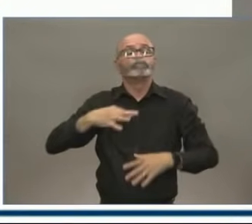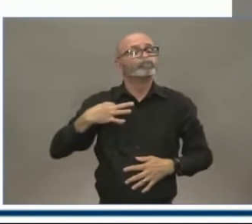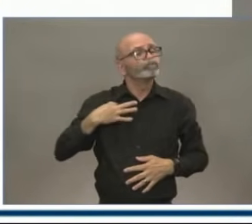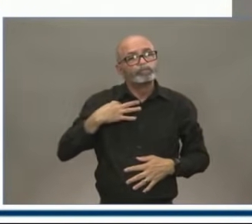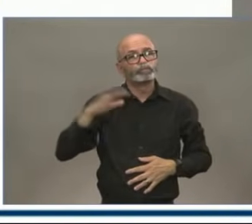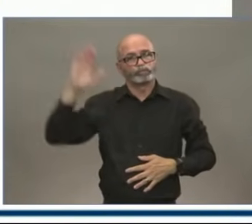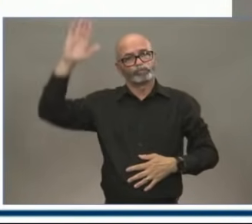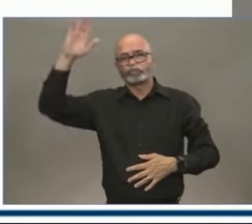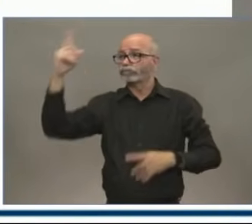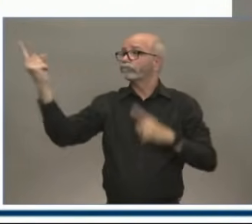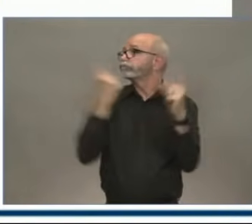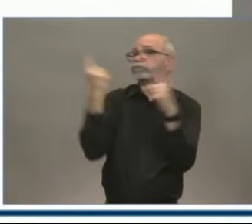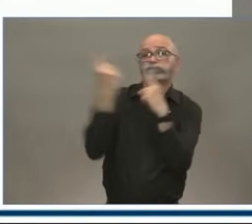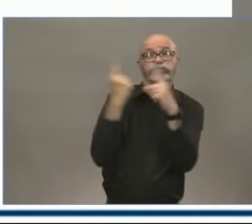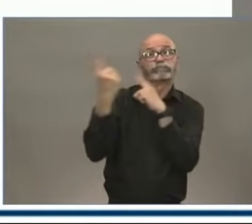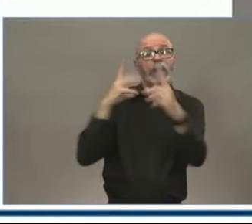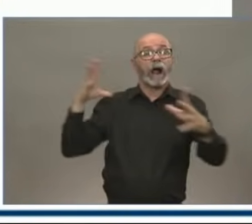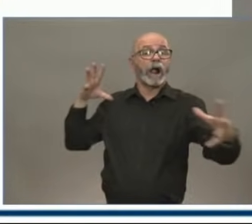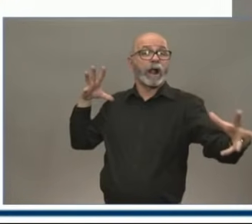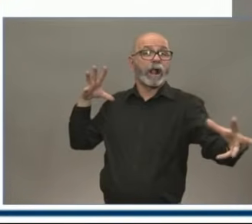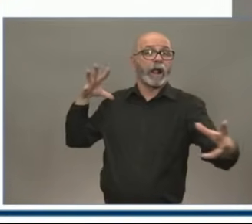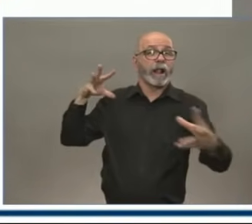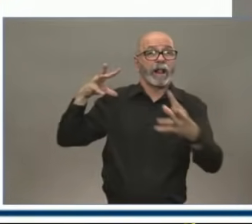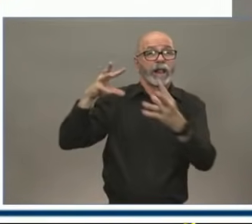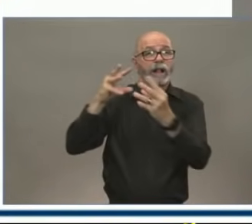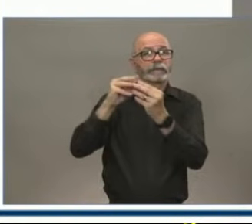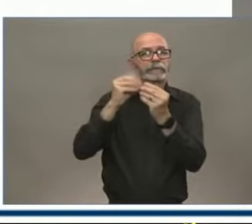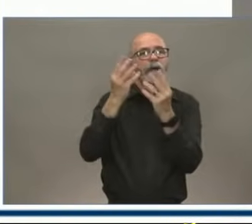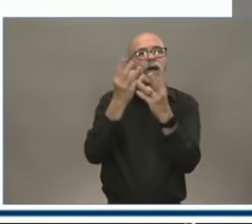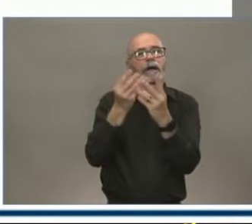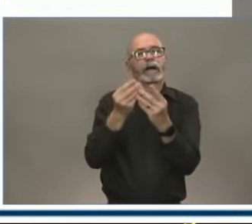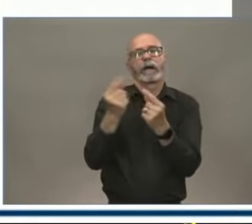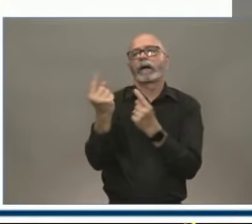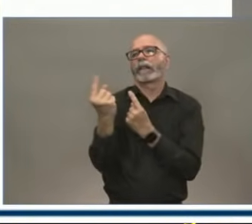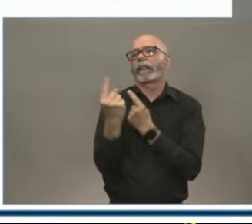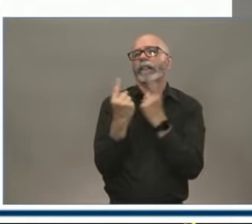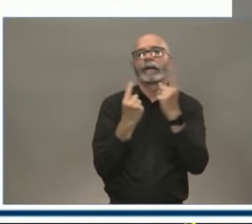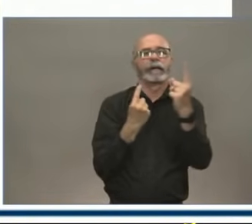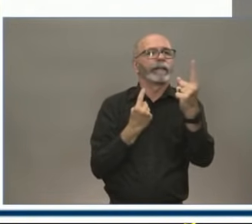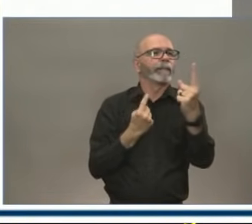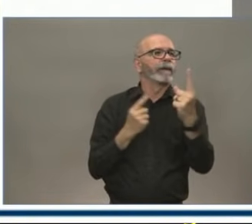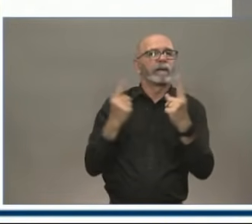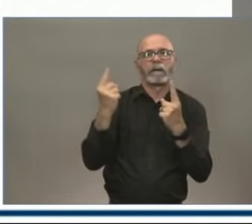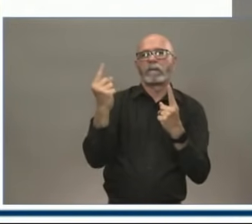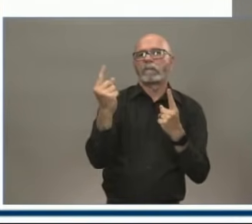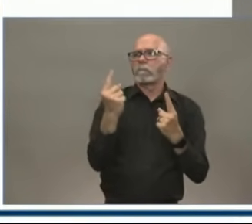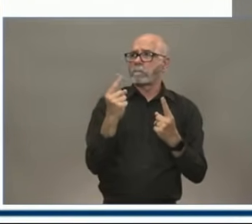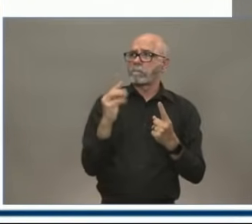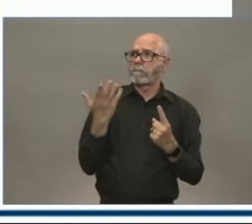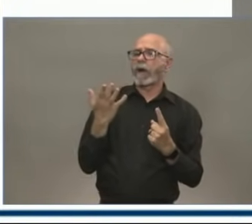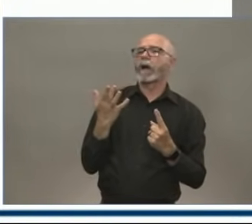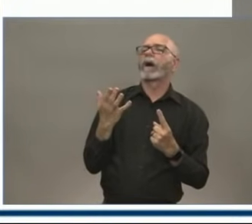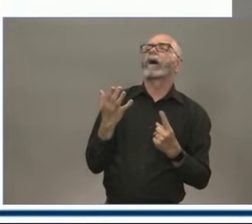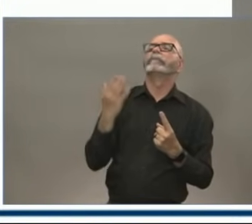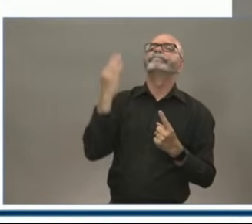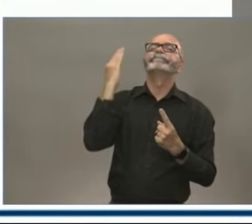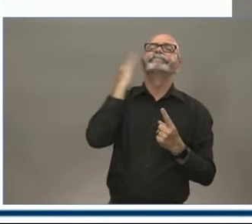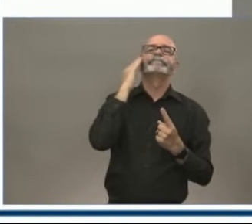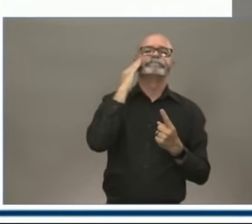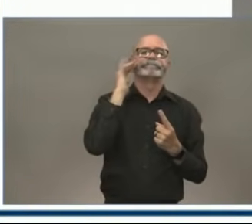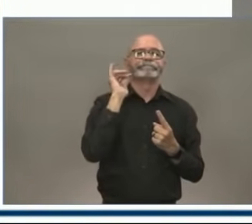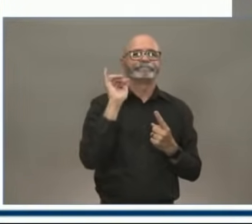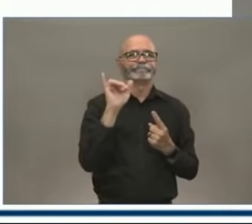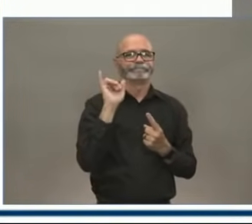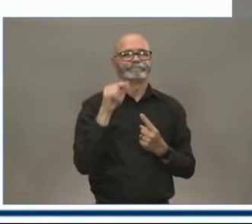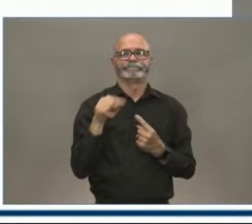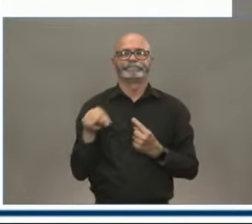drop off over the last few days. Certainly had great uptake. There was lots of awareness, lots of sharing on social media. So I think, and certainly the